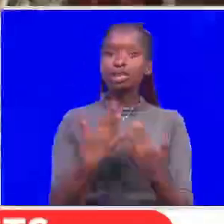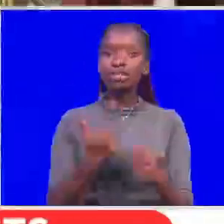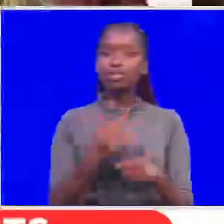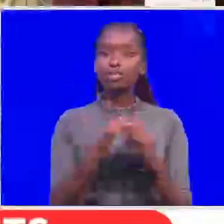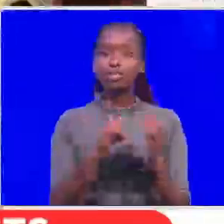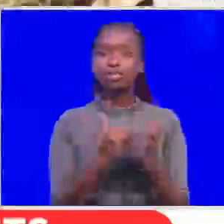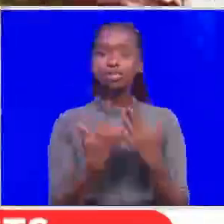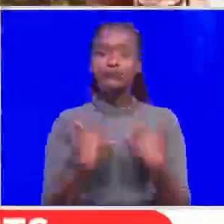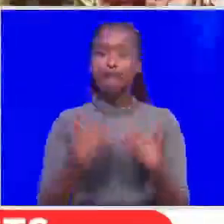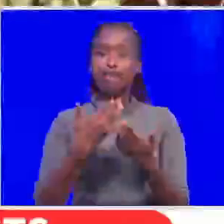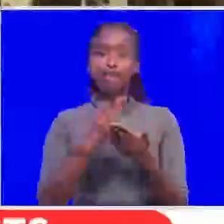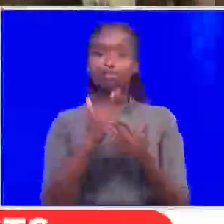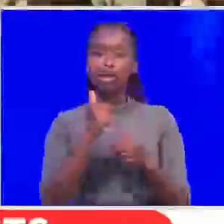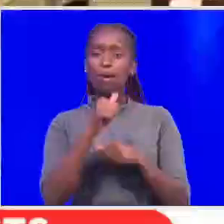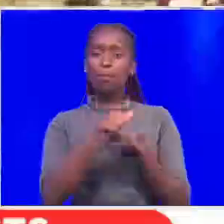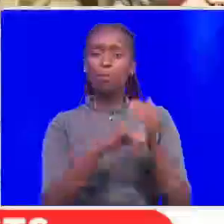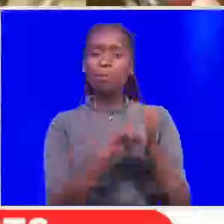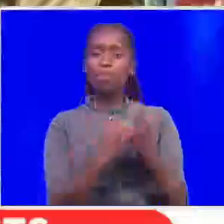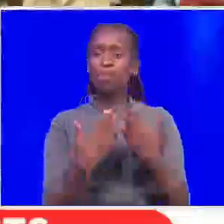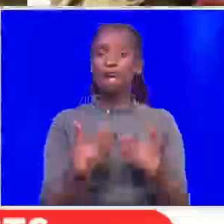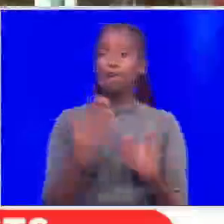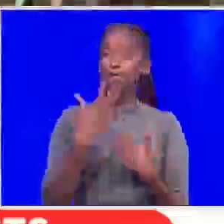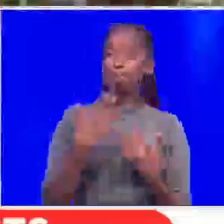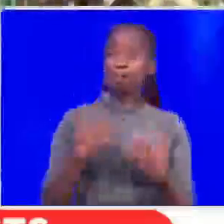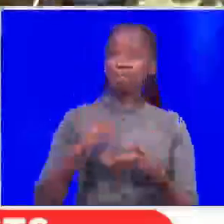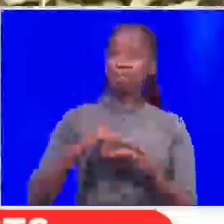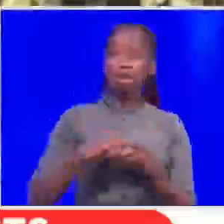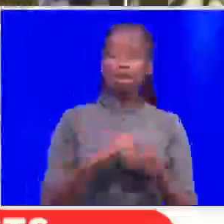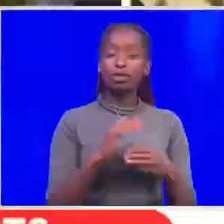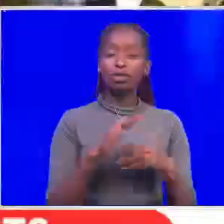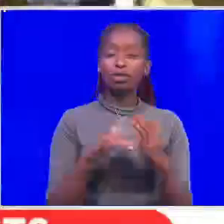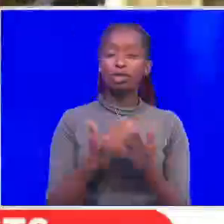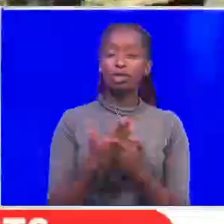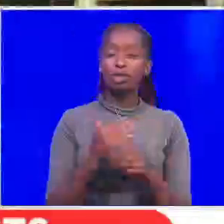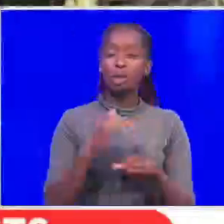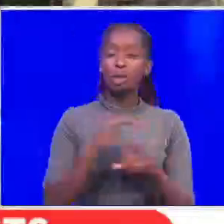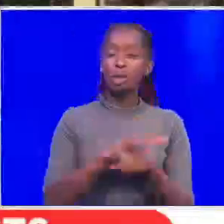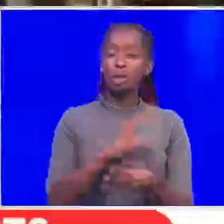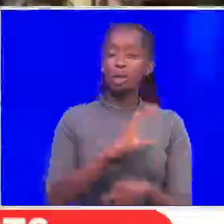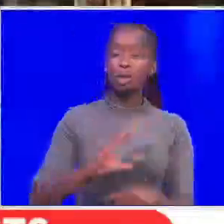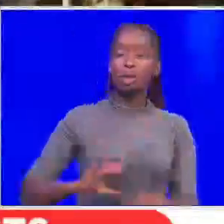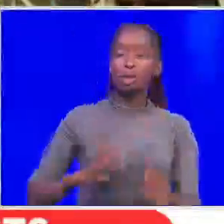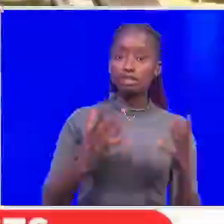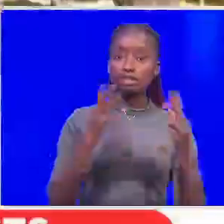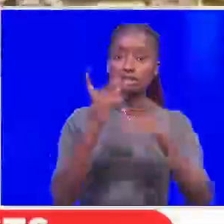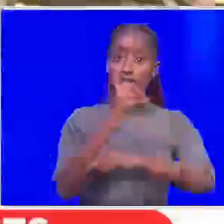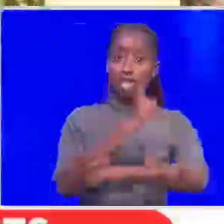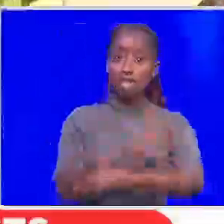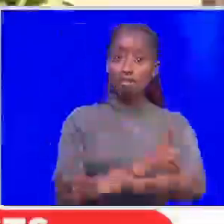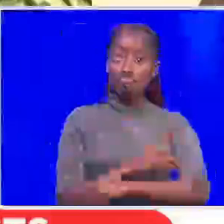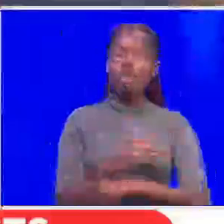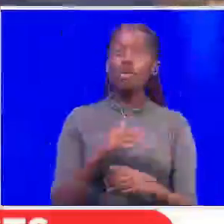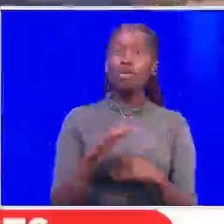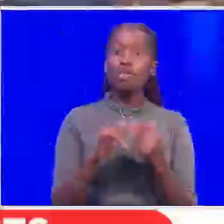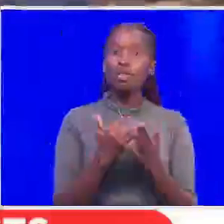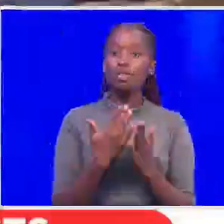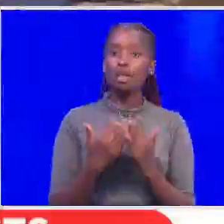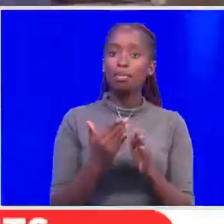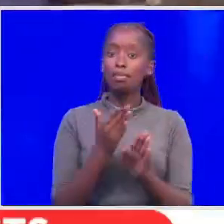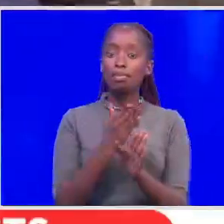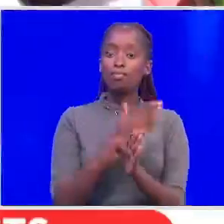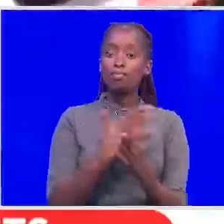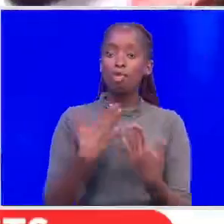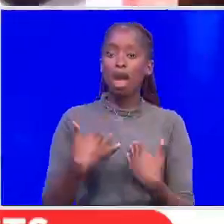Locals claim a group of police officers were engaged in a brawl with residents on Christmas night and were engaged in a fight before it ended up in the fatal